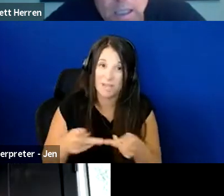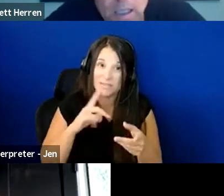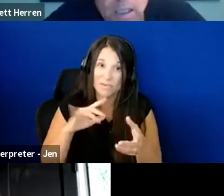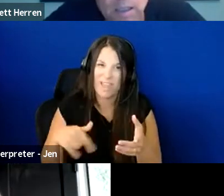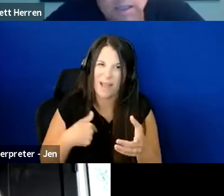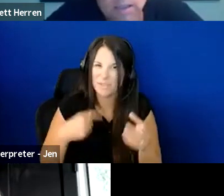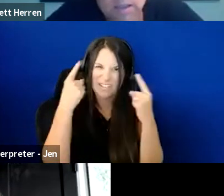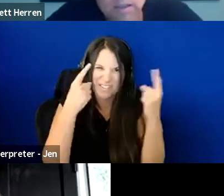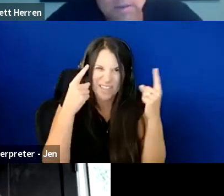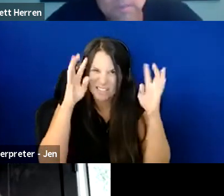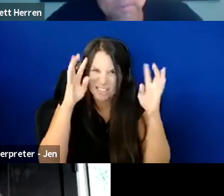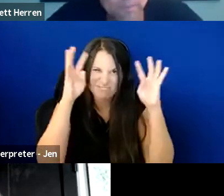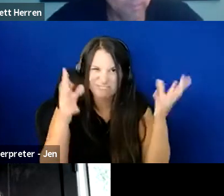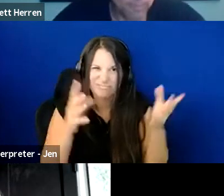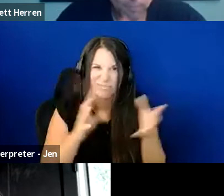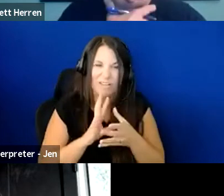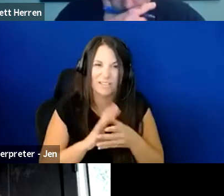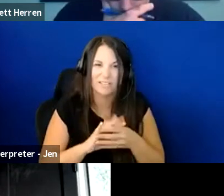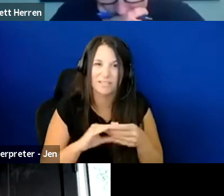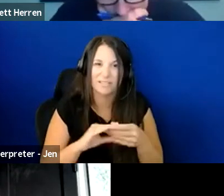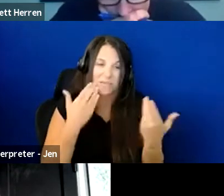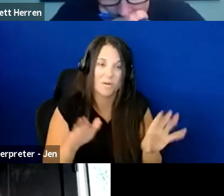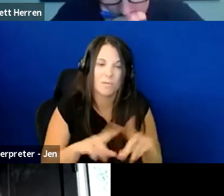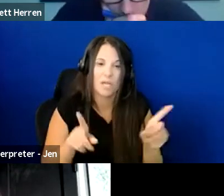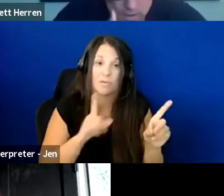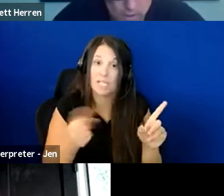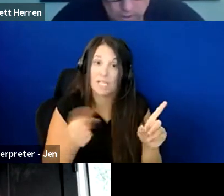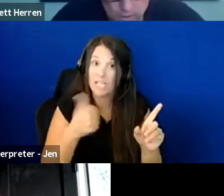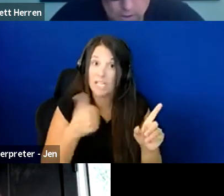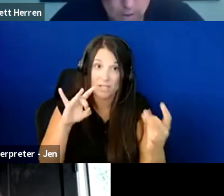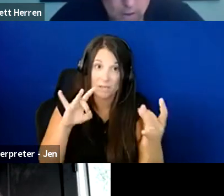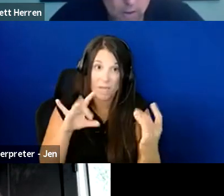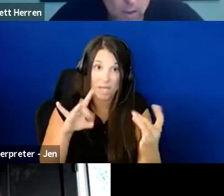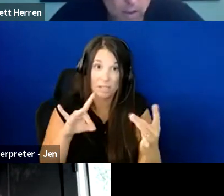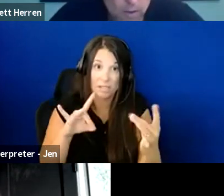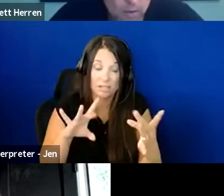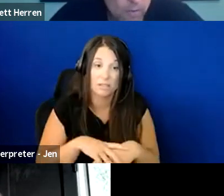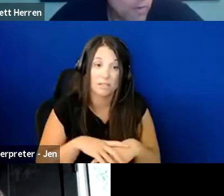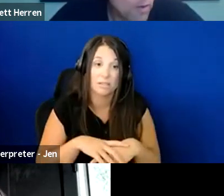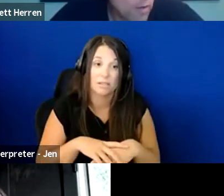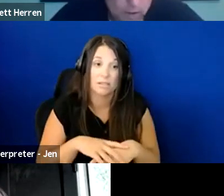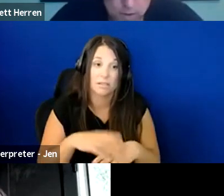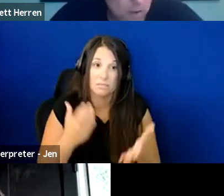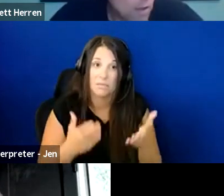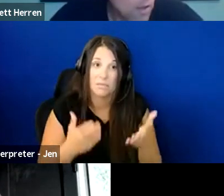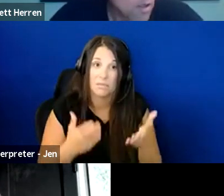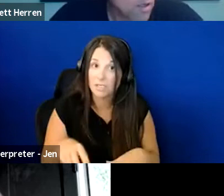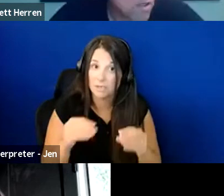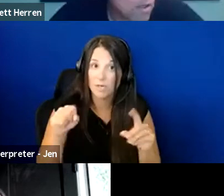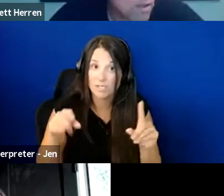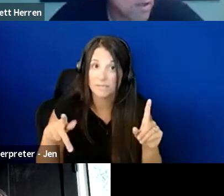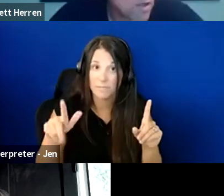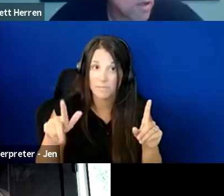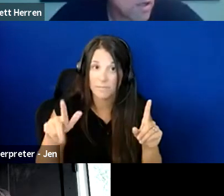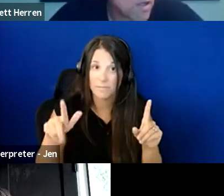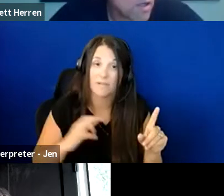loud here, but any feedback, I appreciate that, that we may need some more space for faculty. And